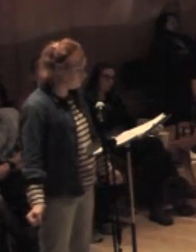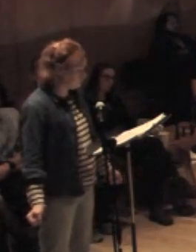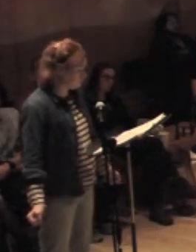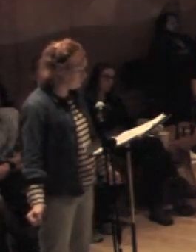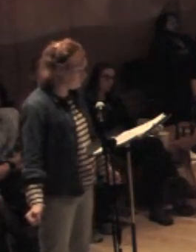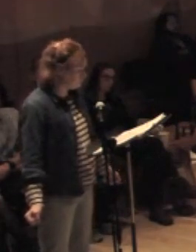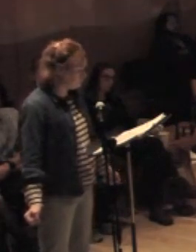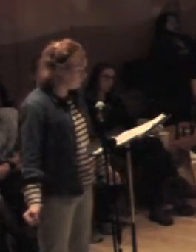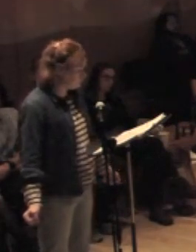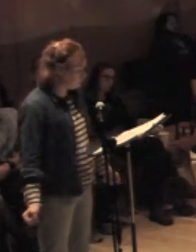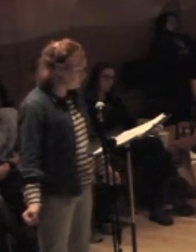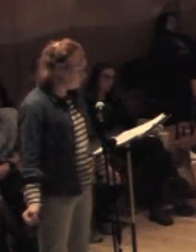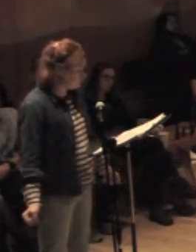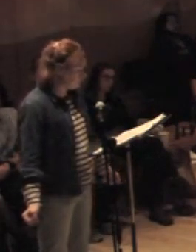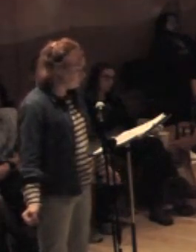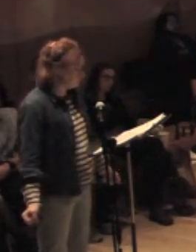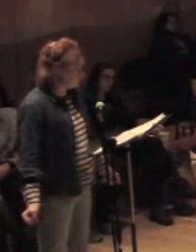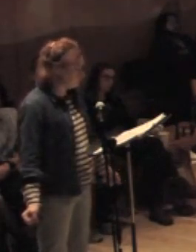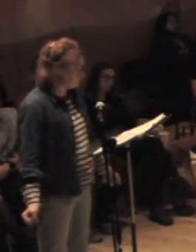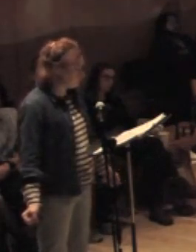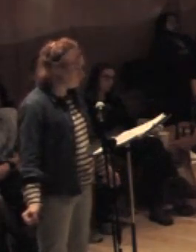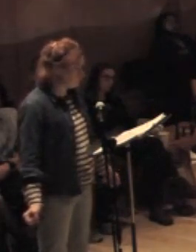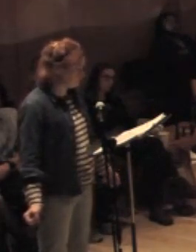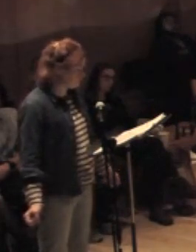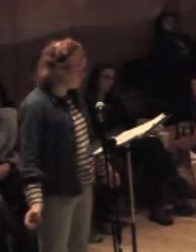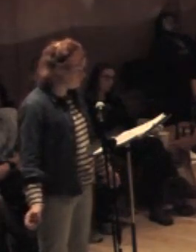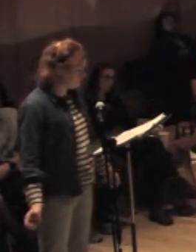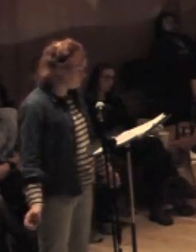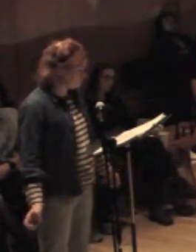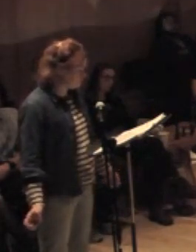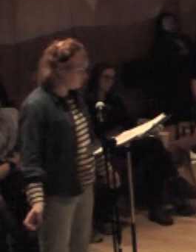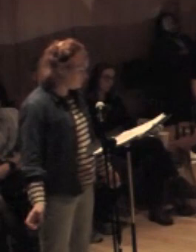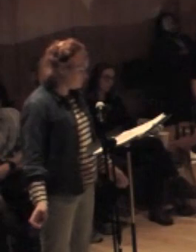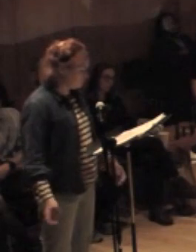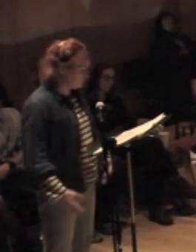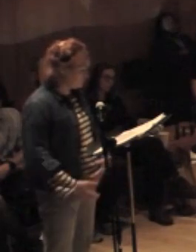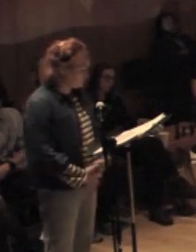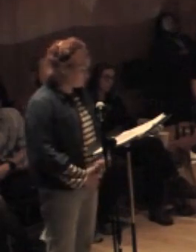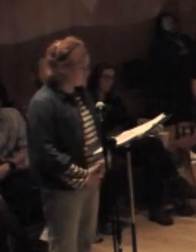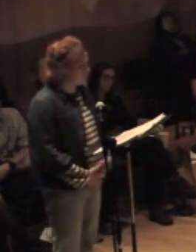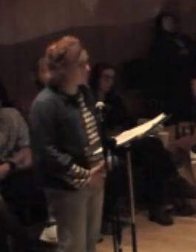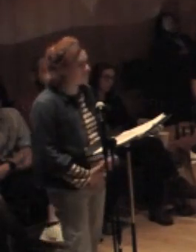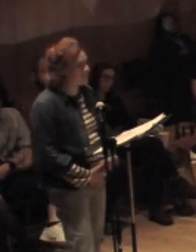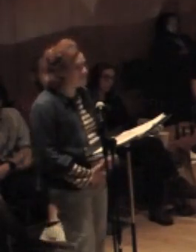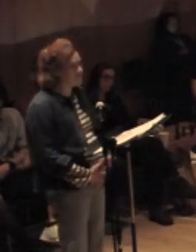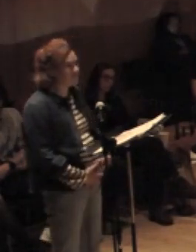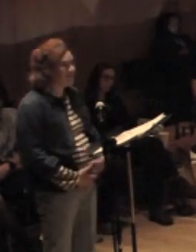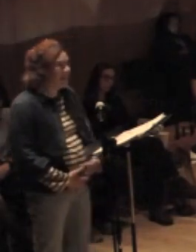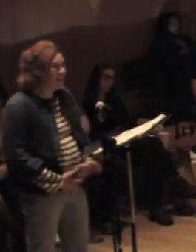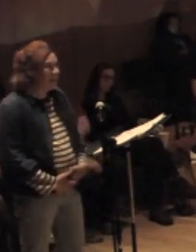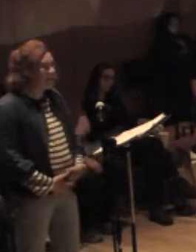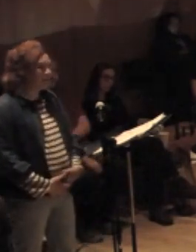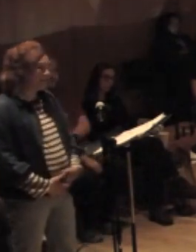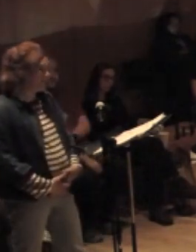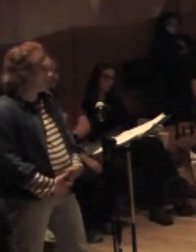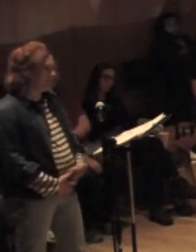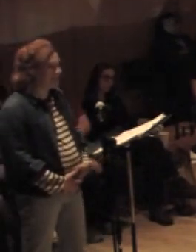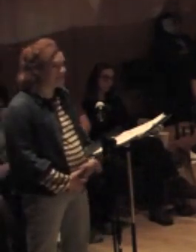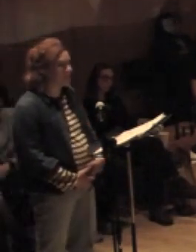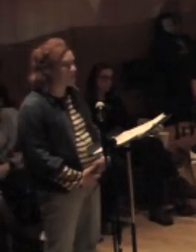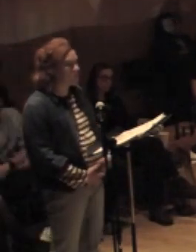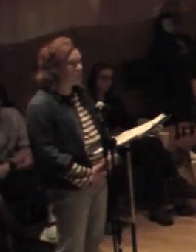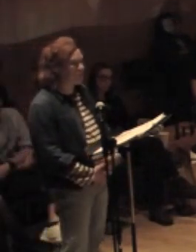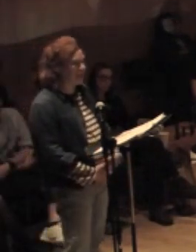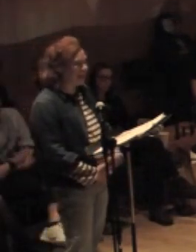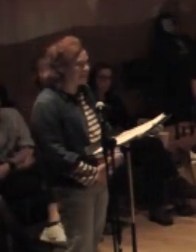here we can live here at least for a little while it feels like my